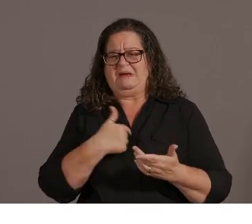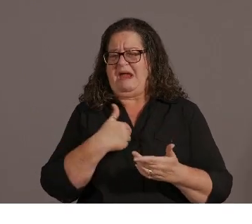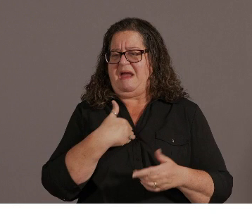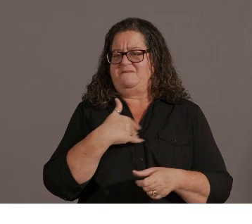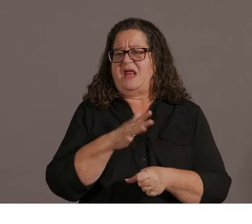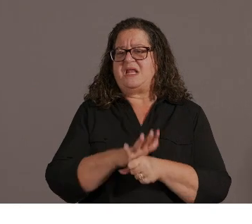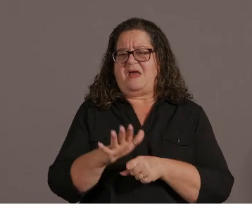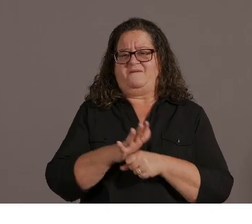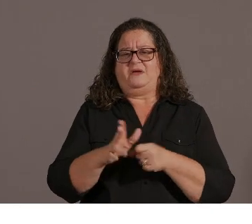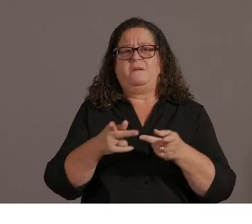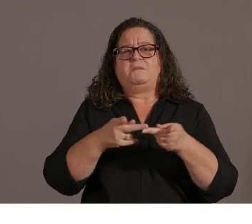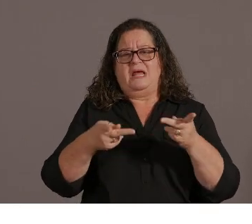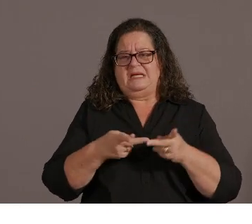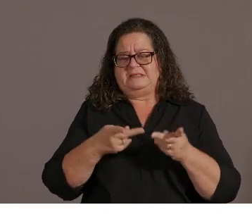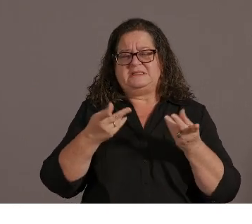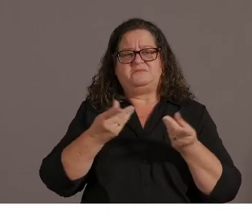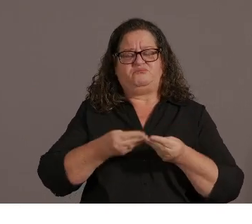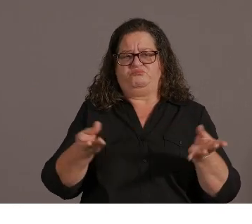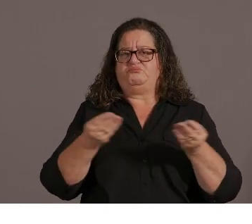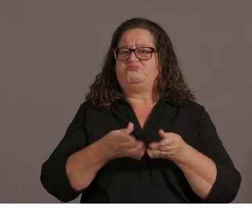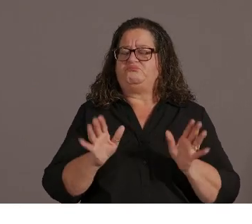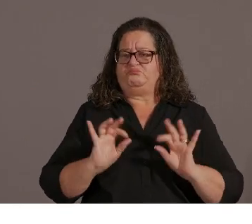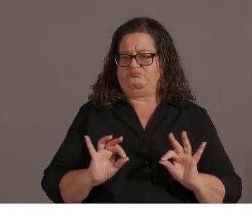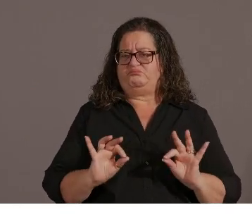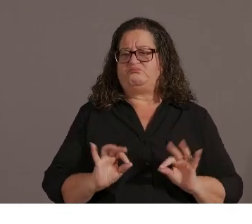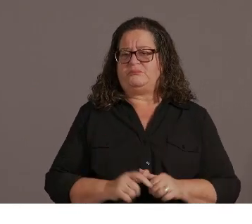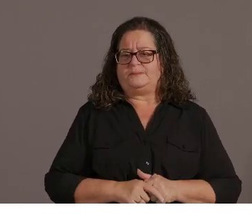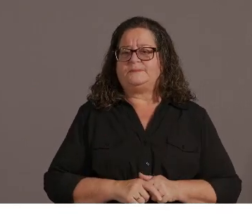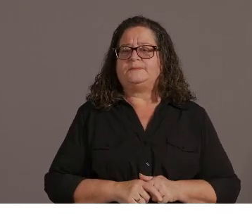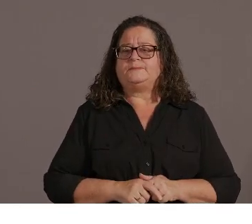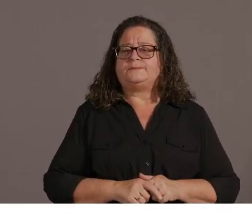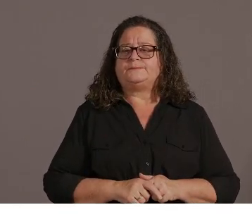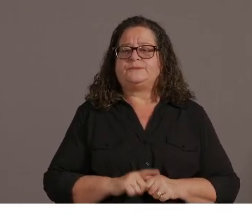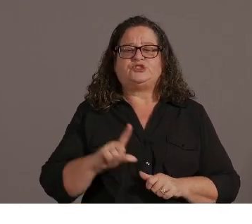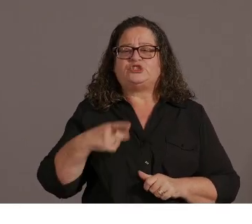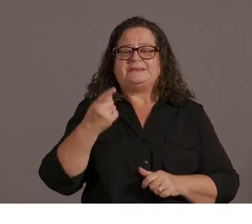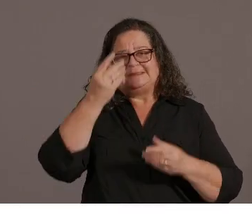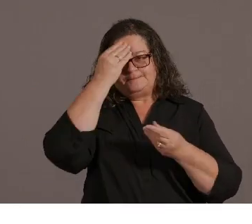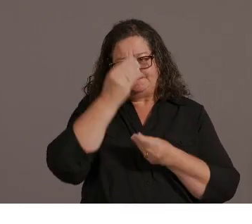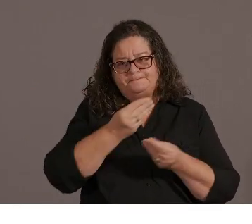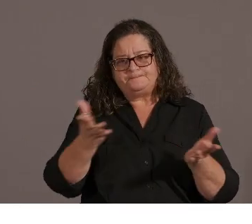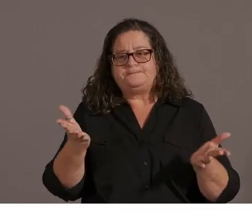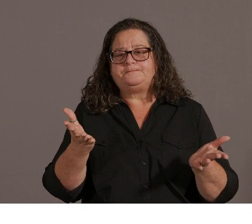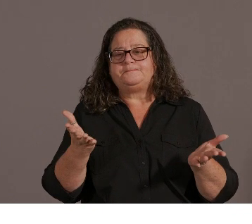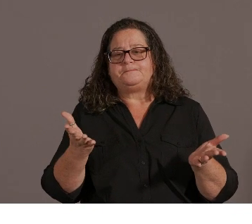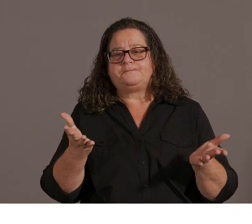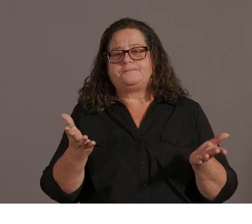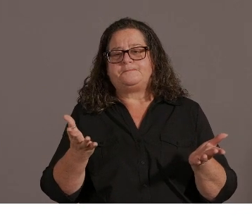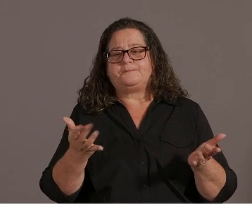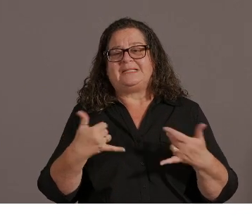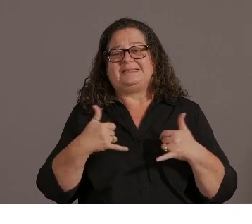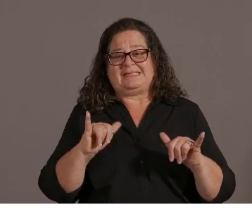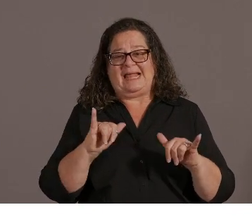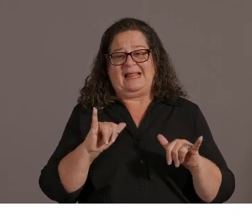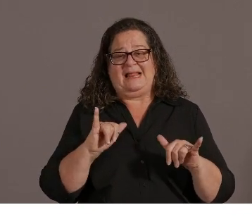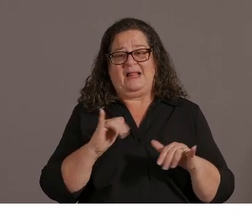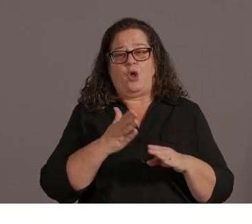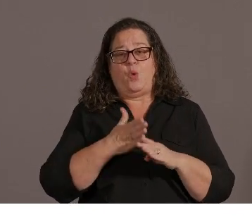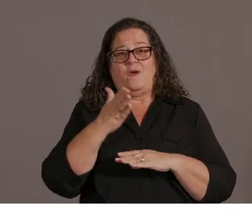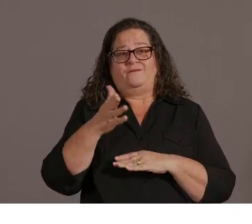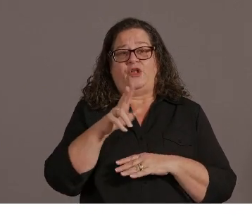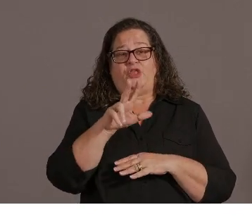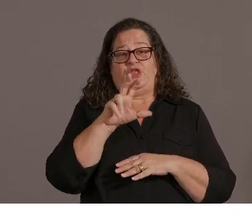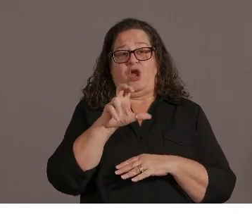and mobile-based clinics. Just to give everyone an idea, there are still over 300 pharmacies that have